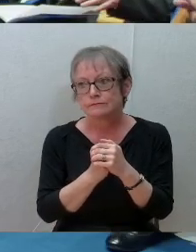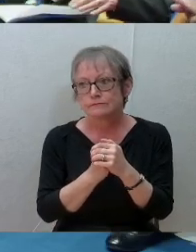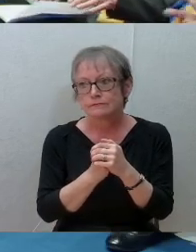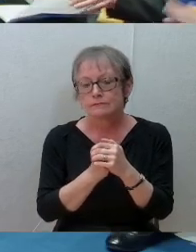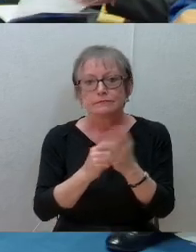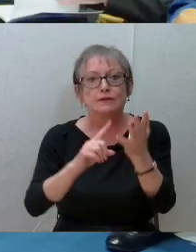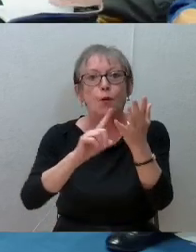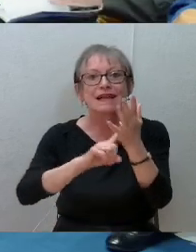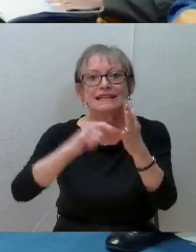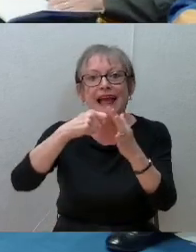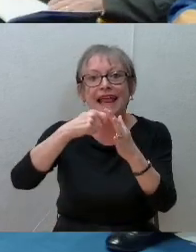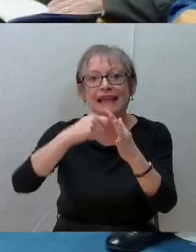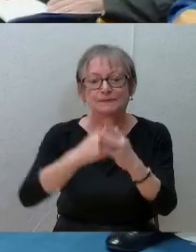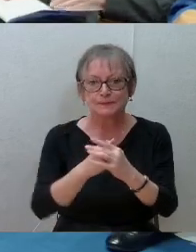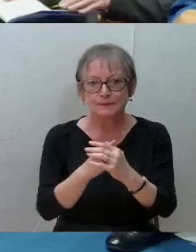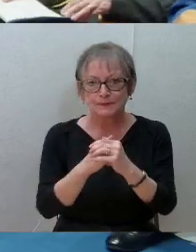Louise Kelly.